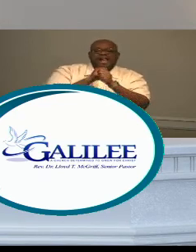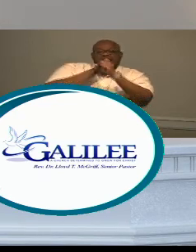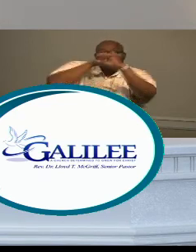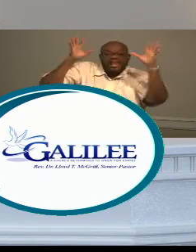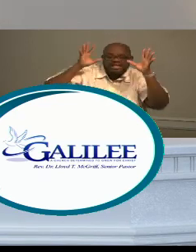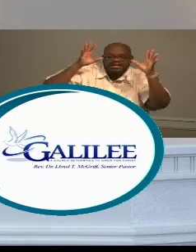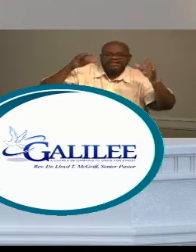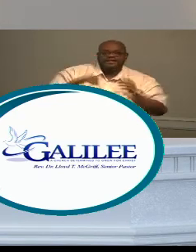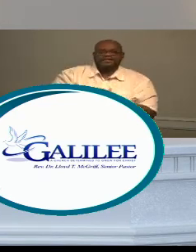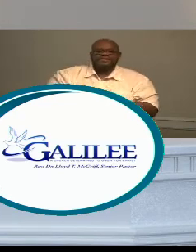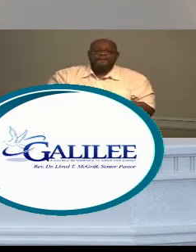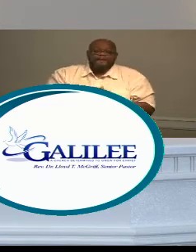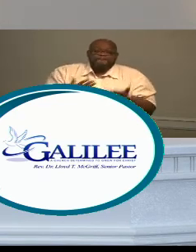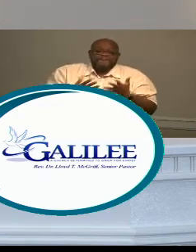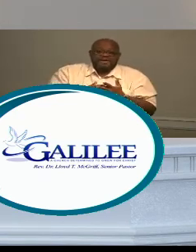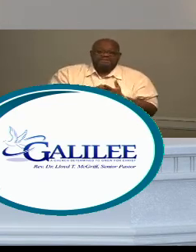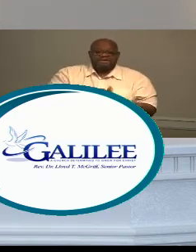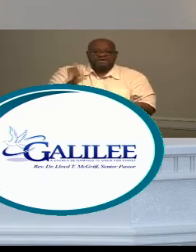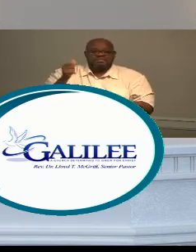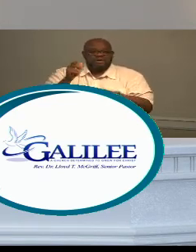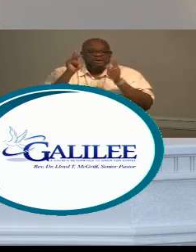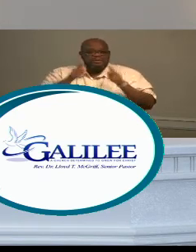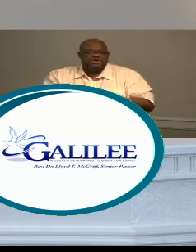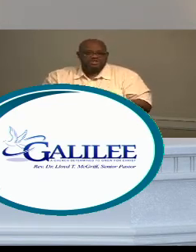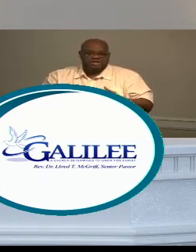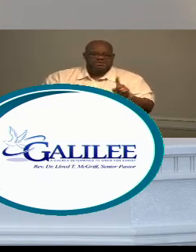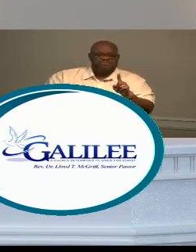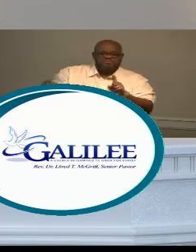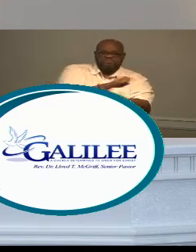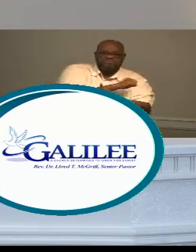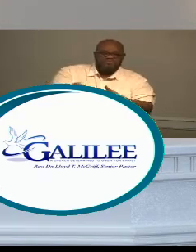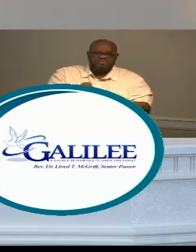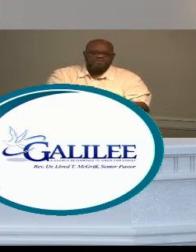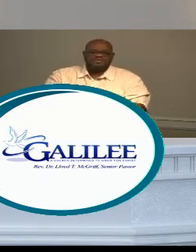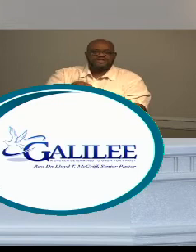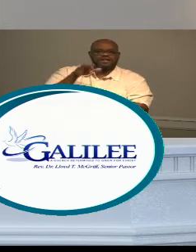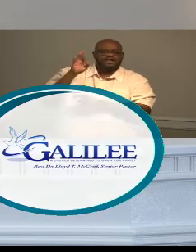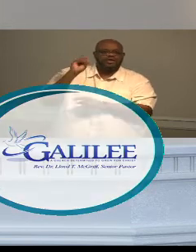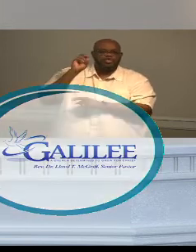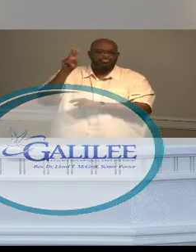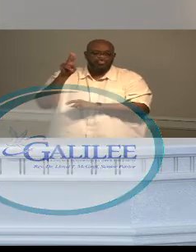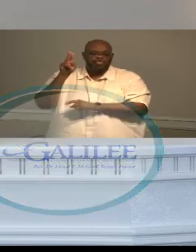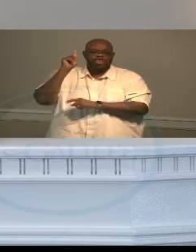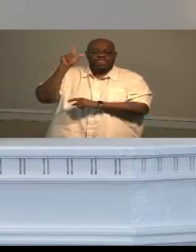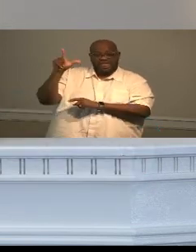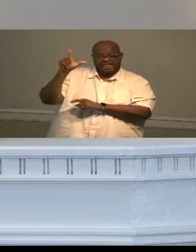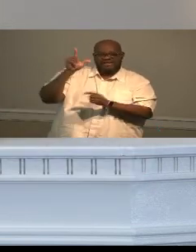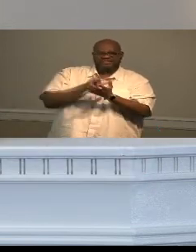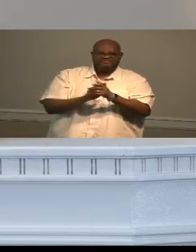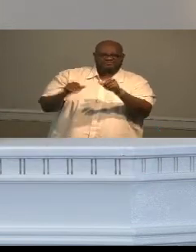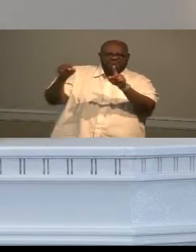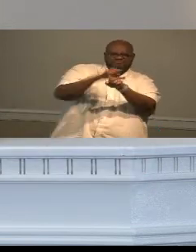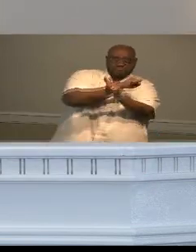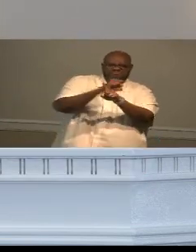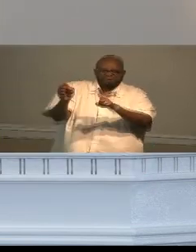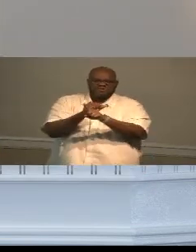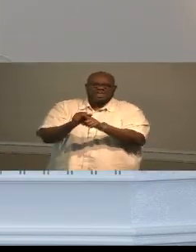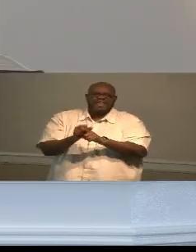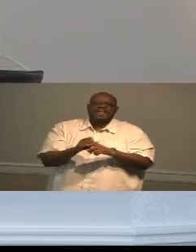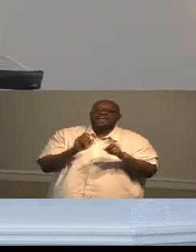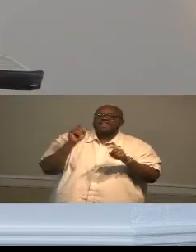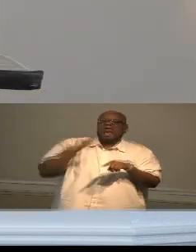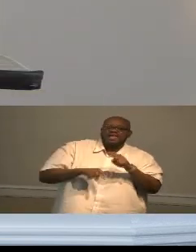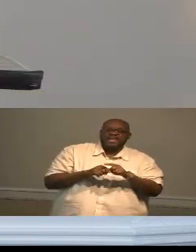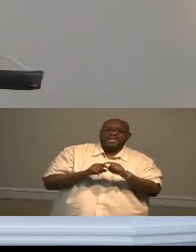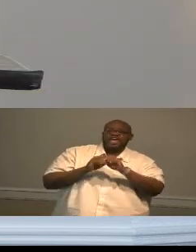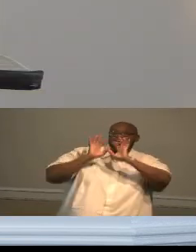player is fouled. A foul means that a player has been illegitimately handled, produced an inability for them to make